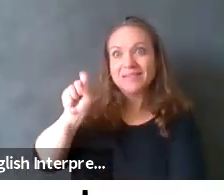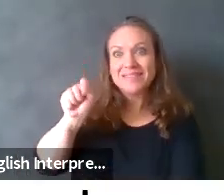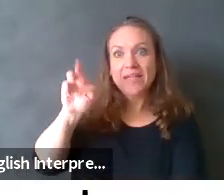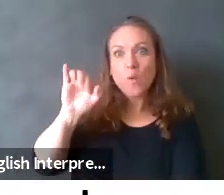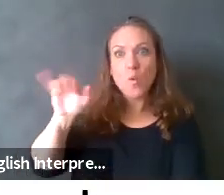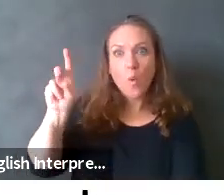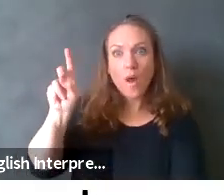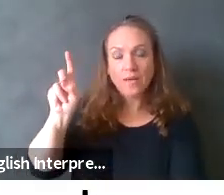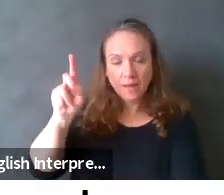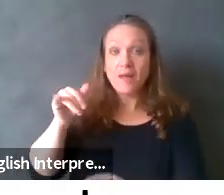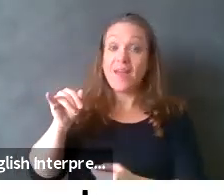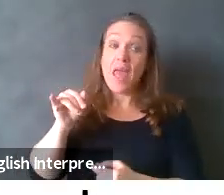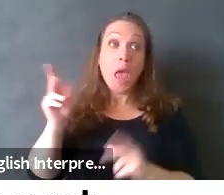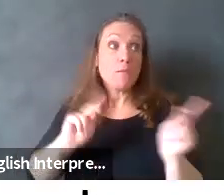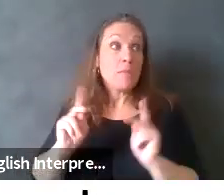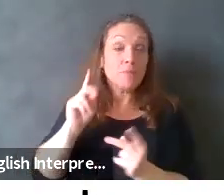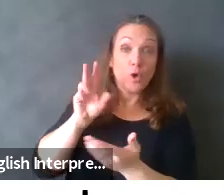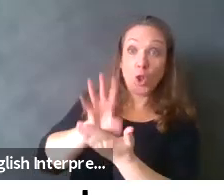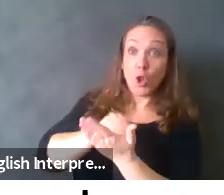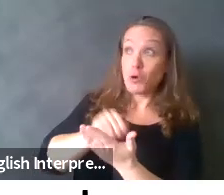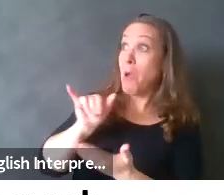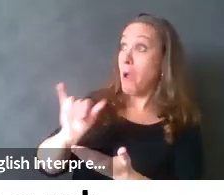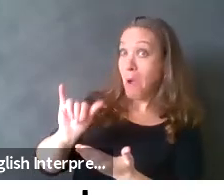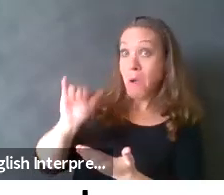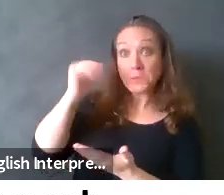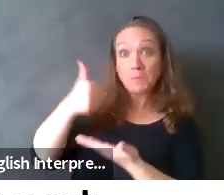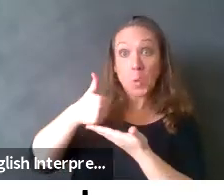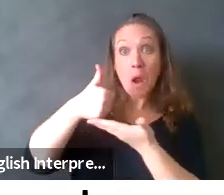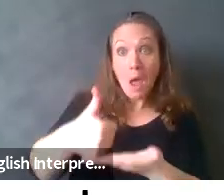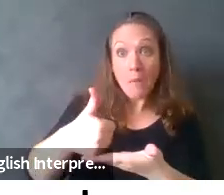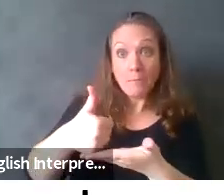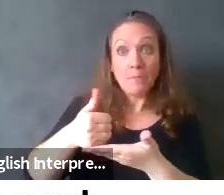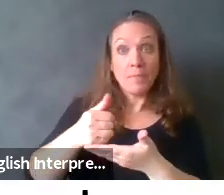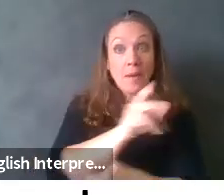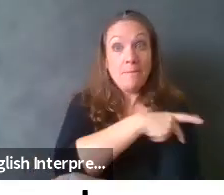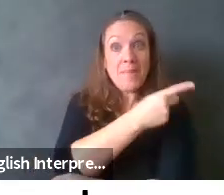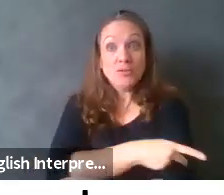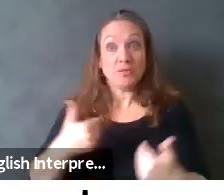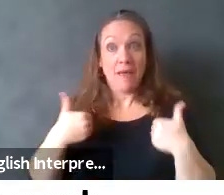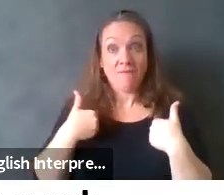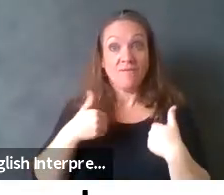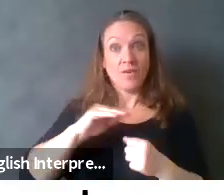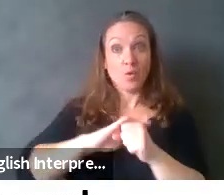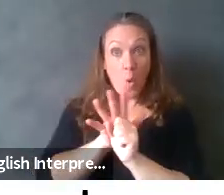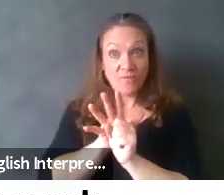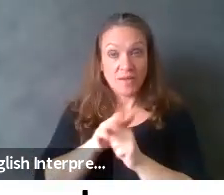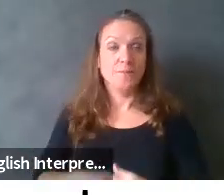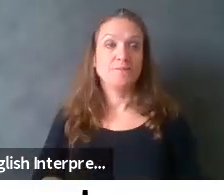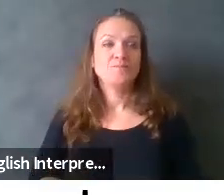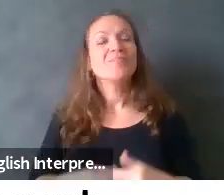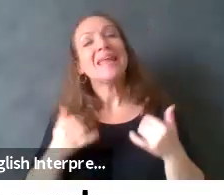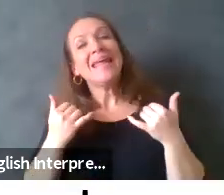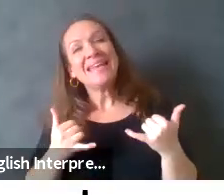really helped COVID-19 patients. Now I'll give you some other information, which is not